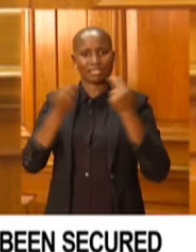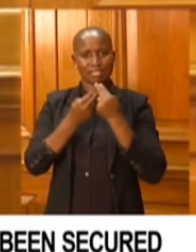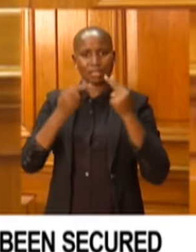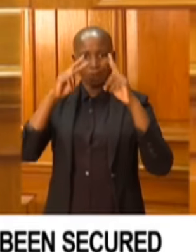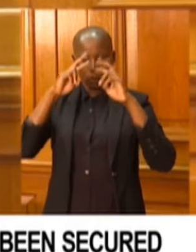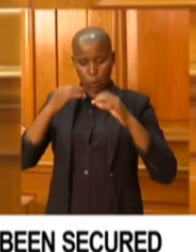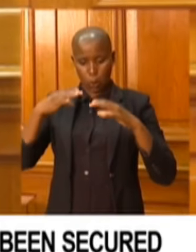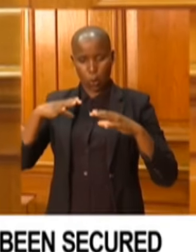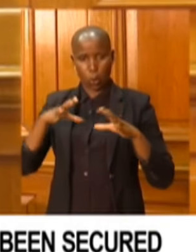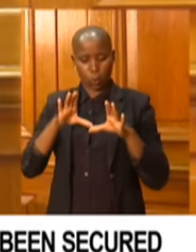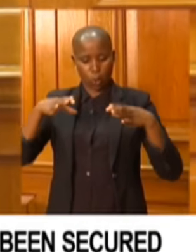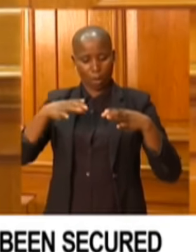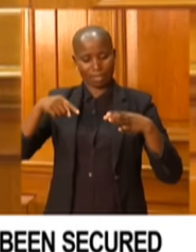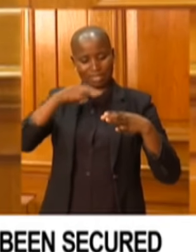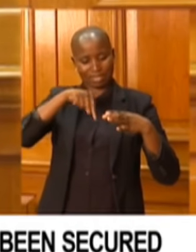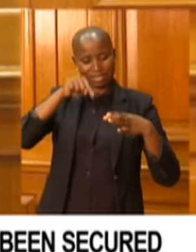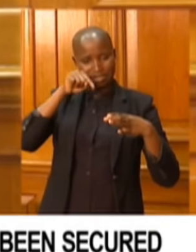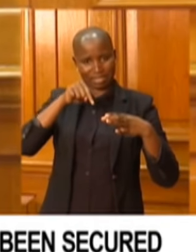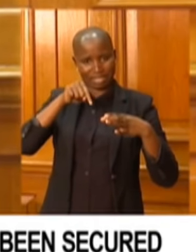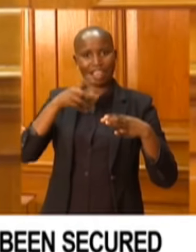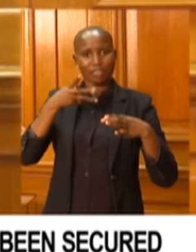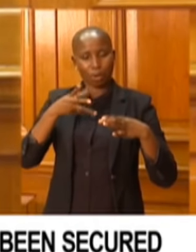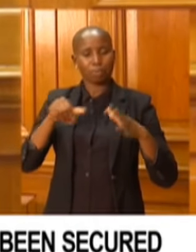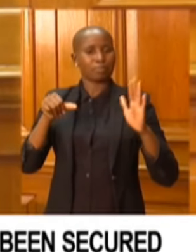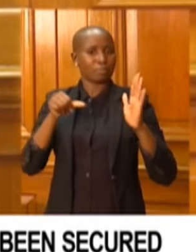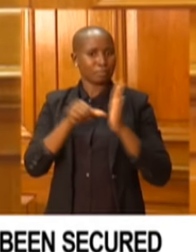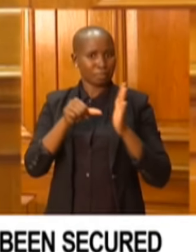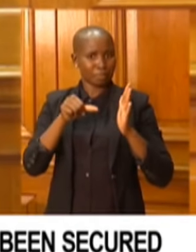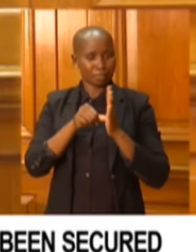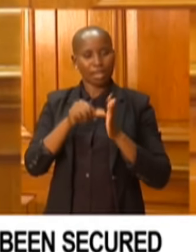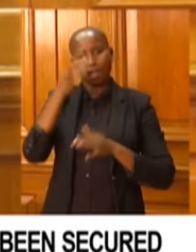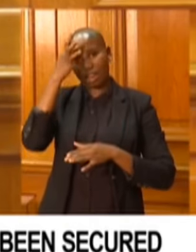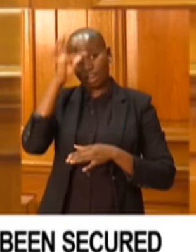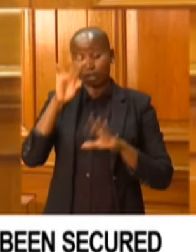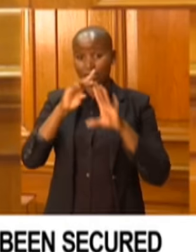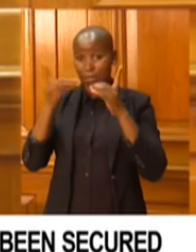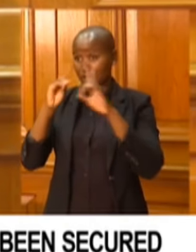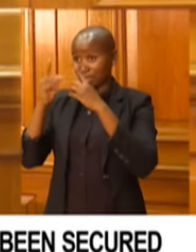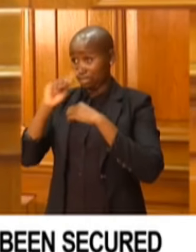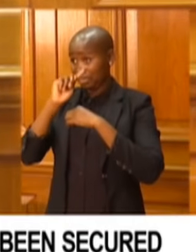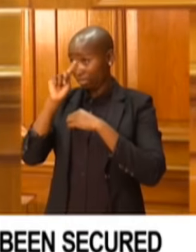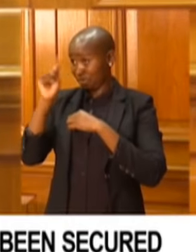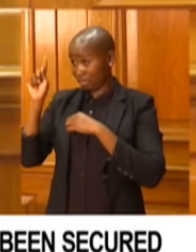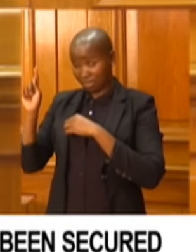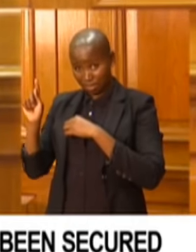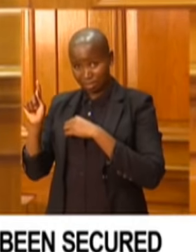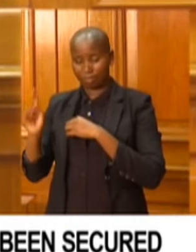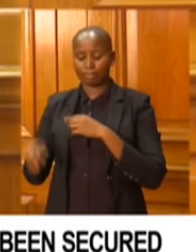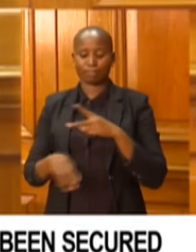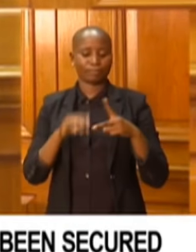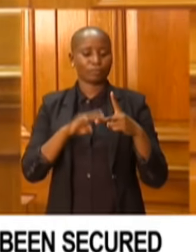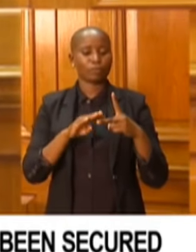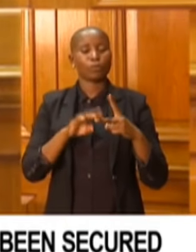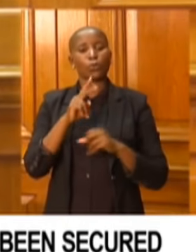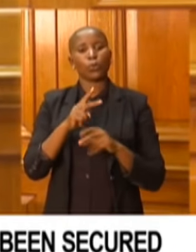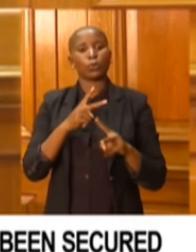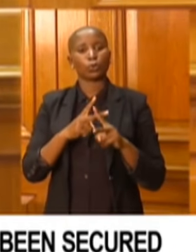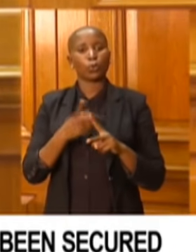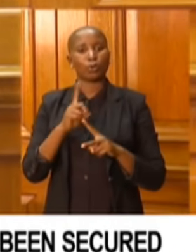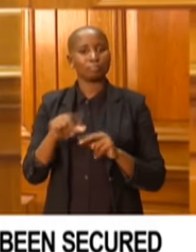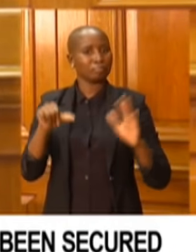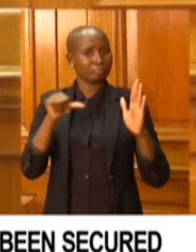brings together key government departments, but it also brings together key stakeholders